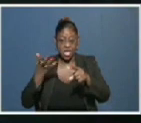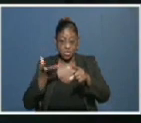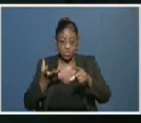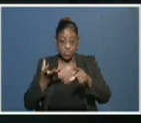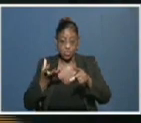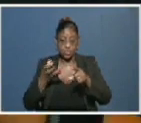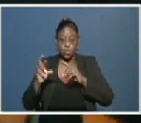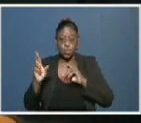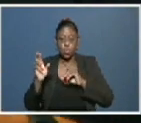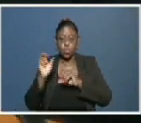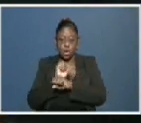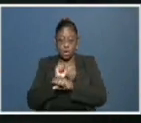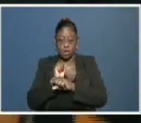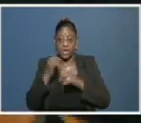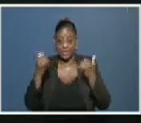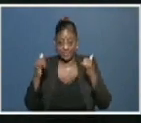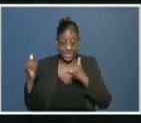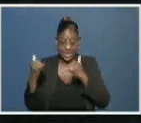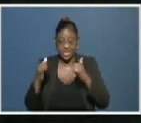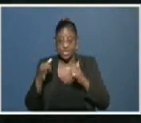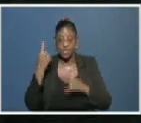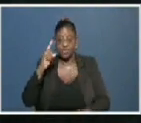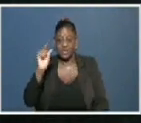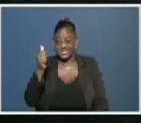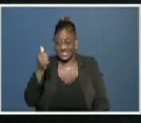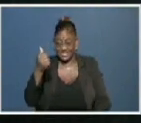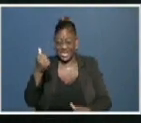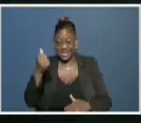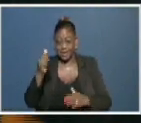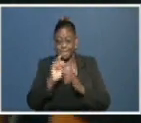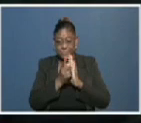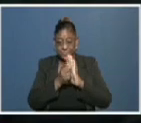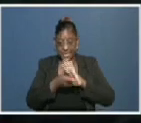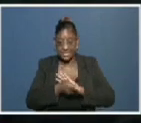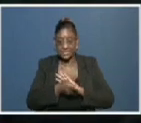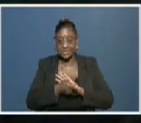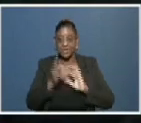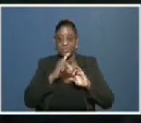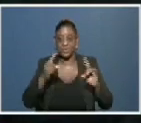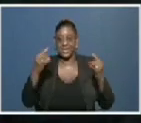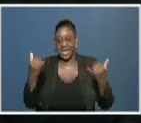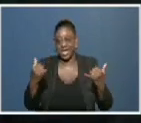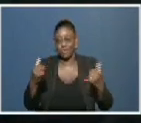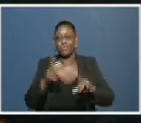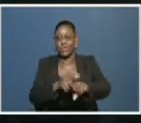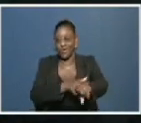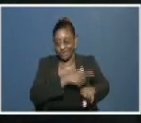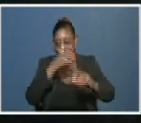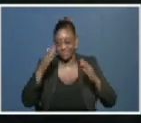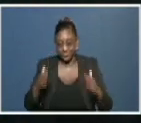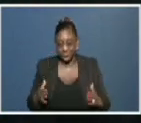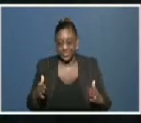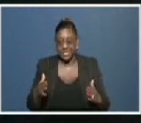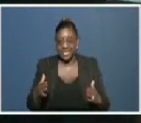now, which was originally written as a 10-minute play for short tales. It's now been expanded to a full-length play, and it's going to be one of